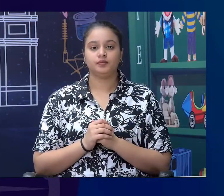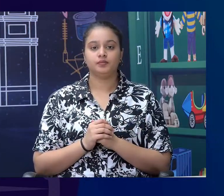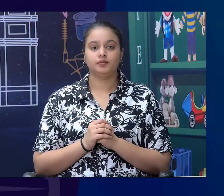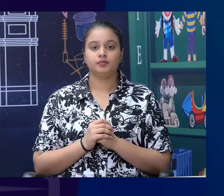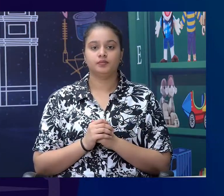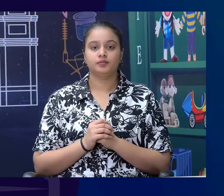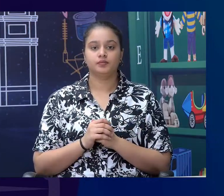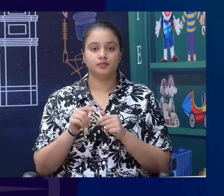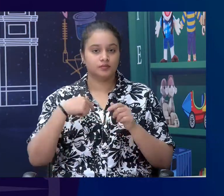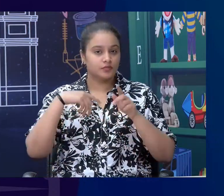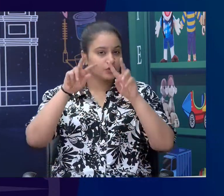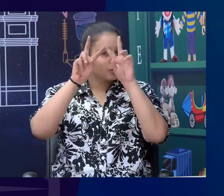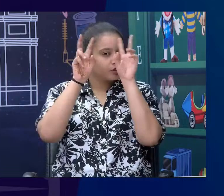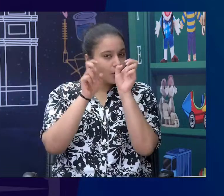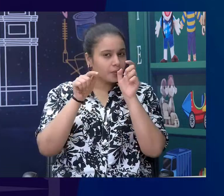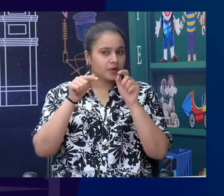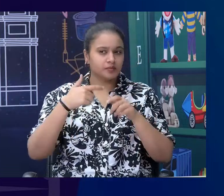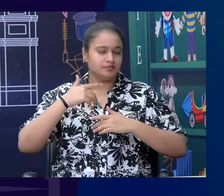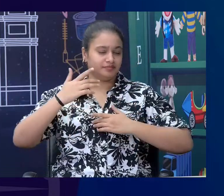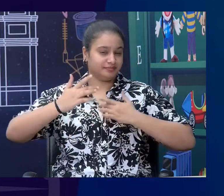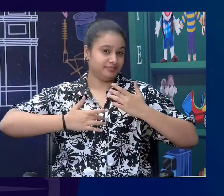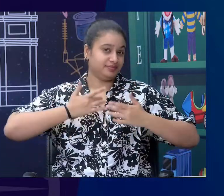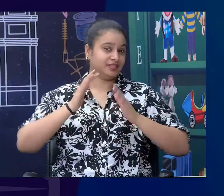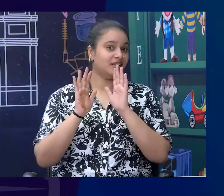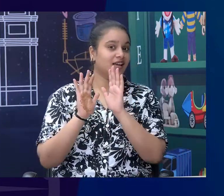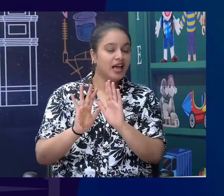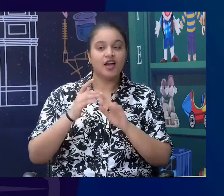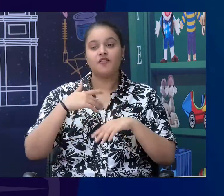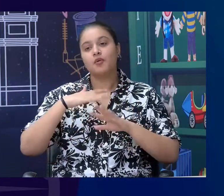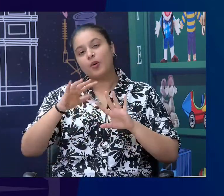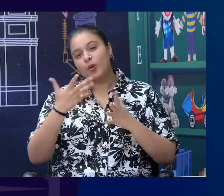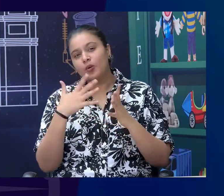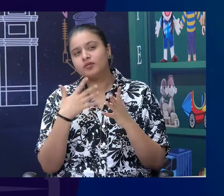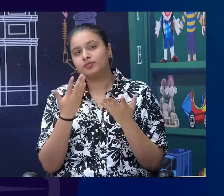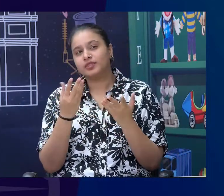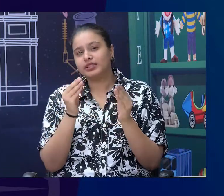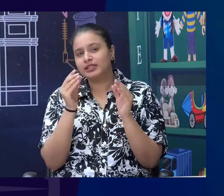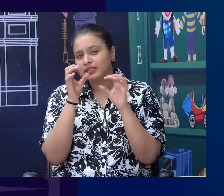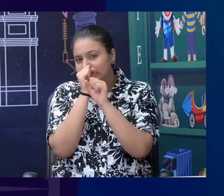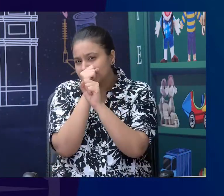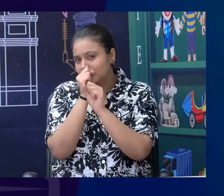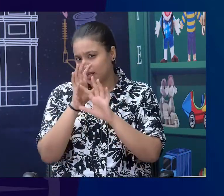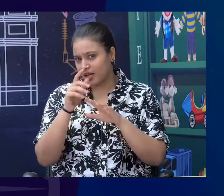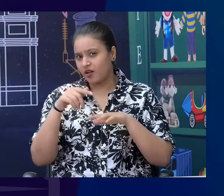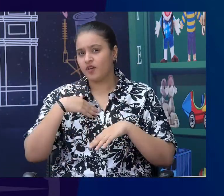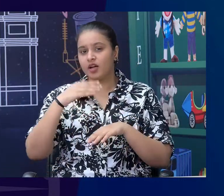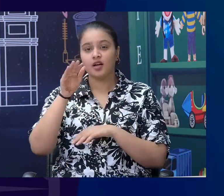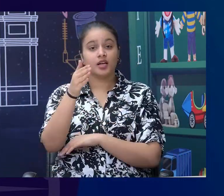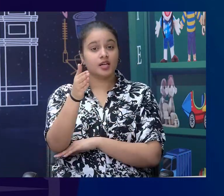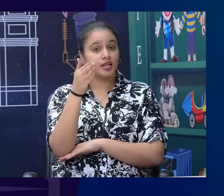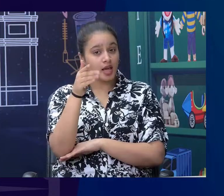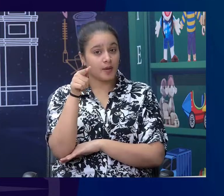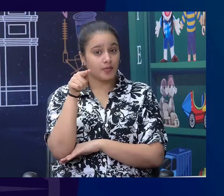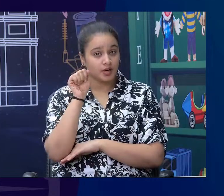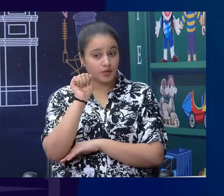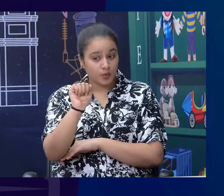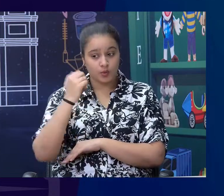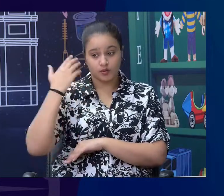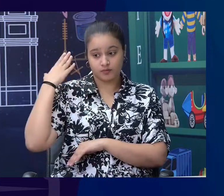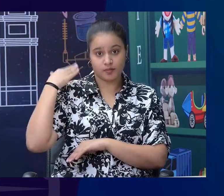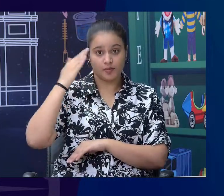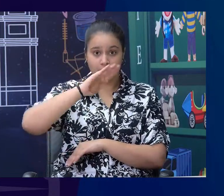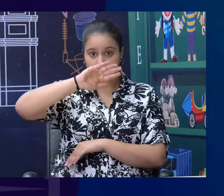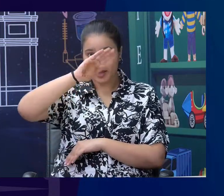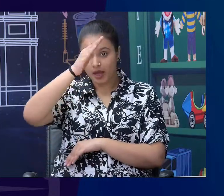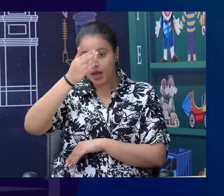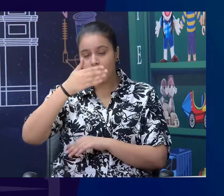So the topic, it seems quite interesting and quite mystifying also, how the camel got his hump. Well, it's a big question. So